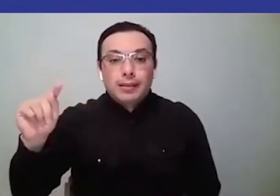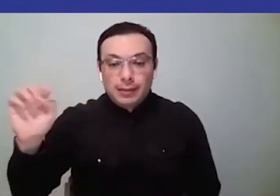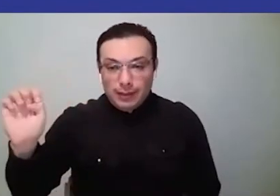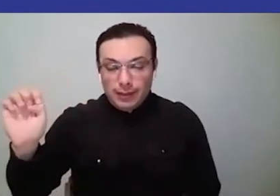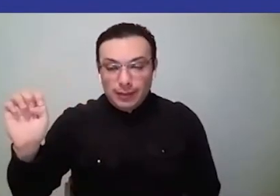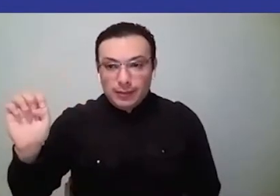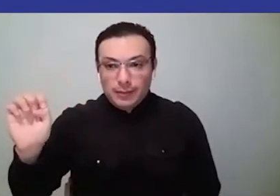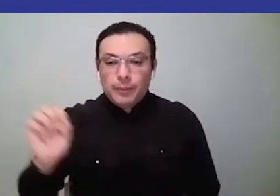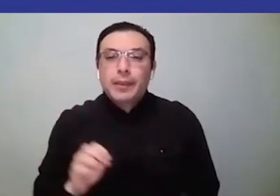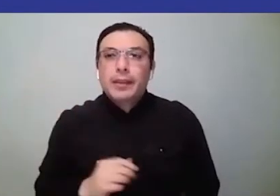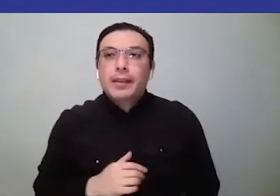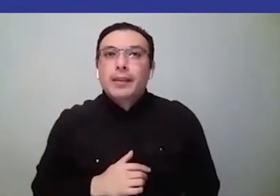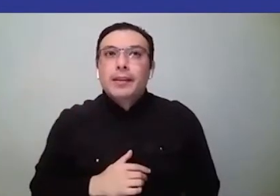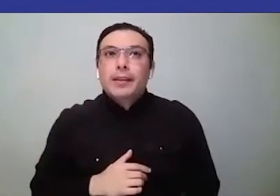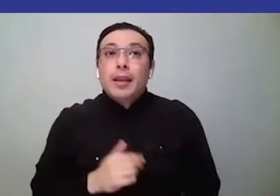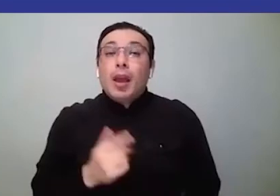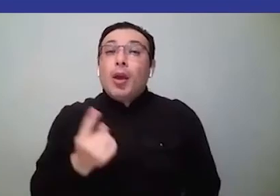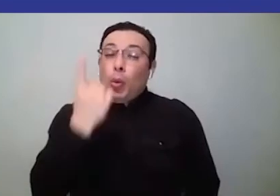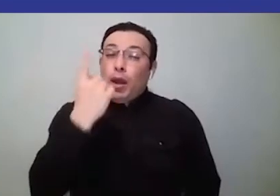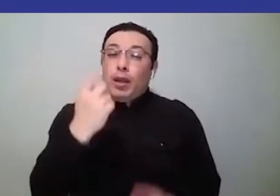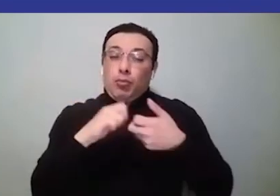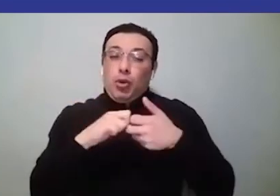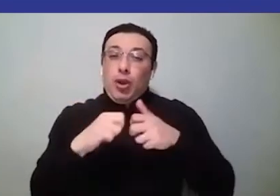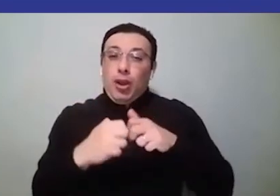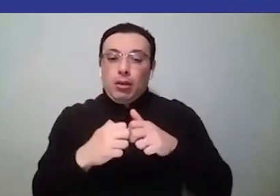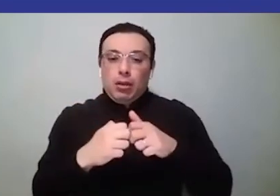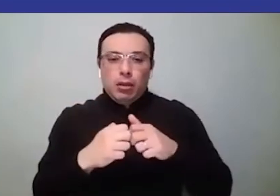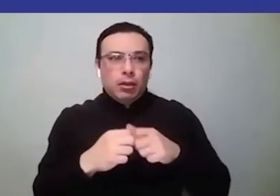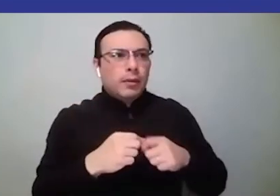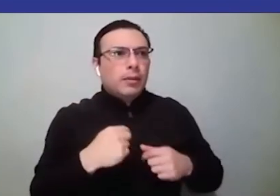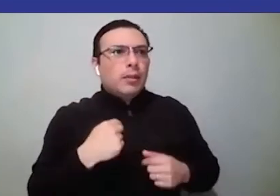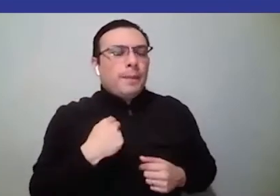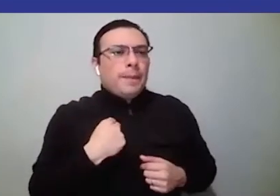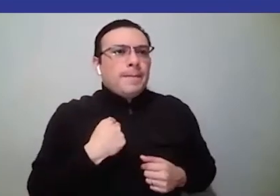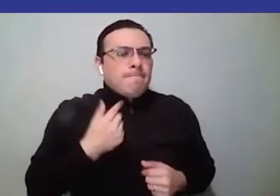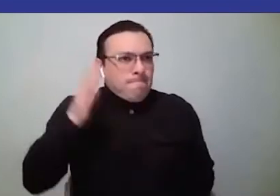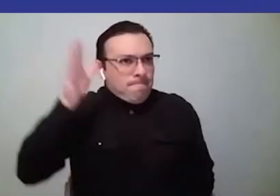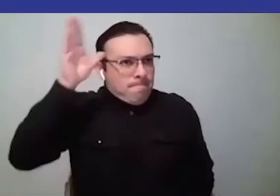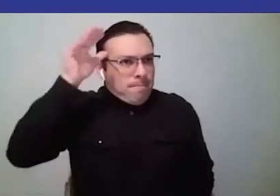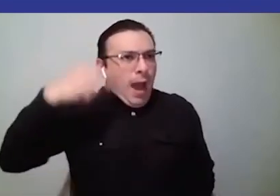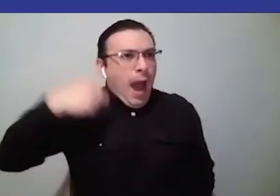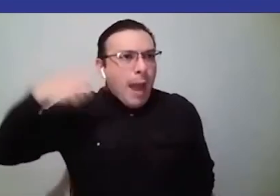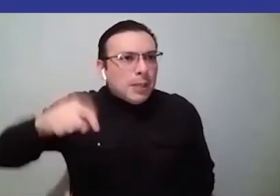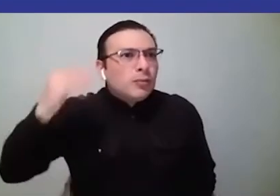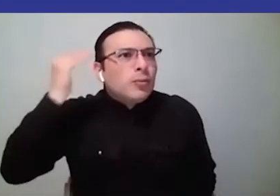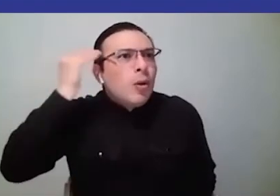of the need to classify and know at all, because we don't always need to know